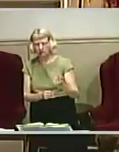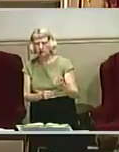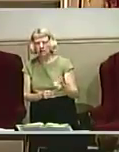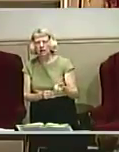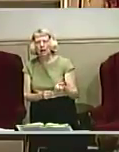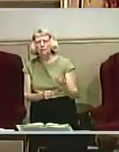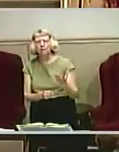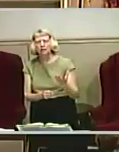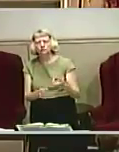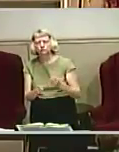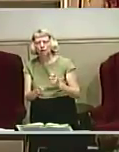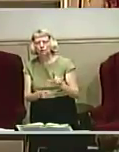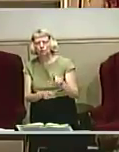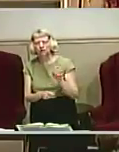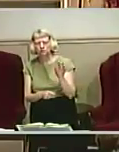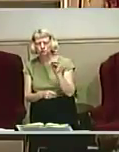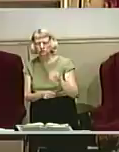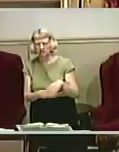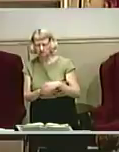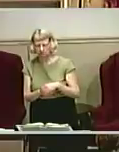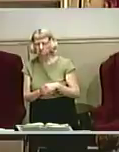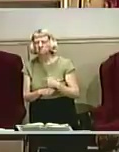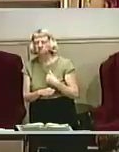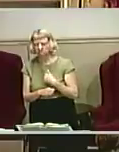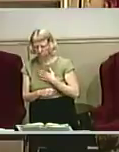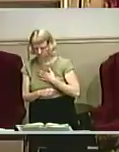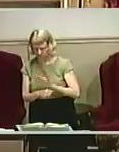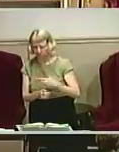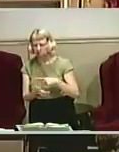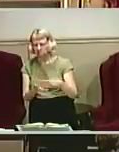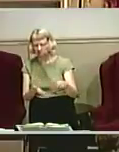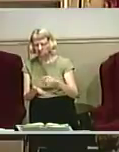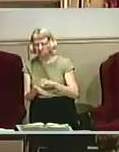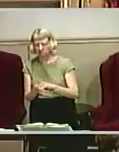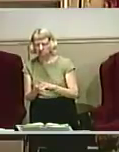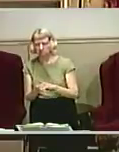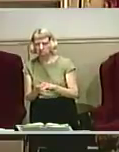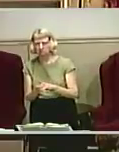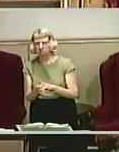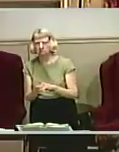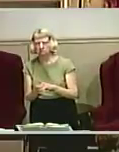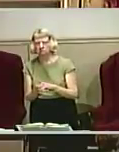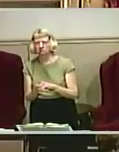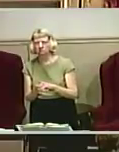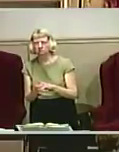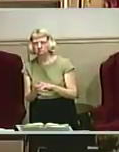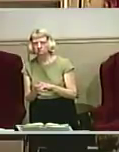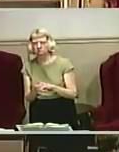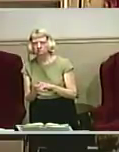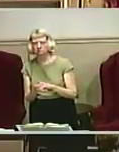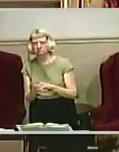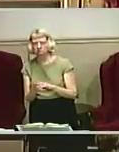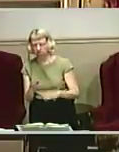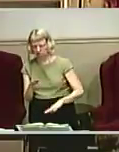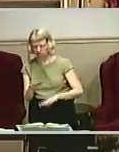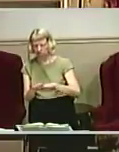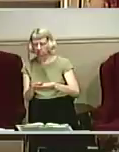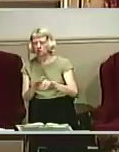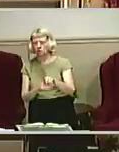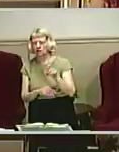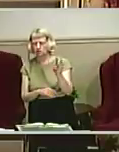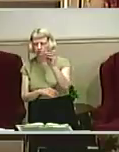from 100%? And we told him. Well, he said, "I'll cover that. I'll take that. You're going to be at